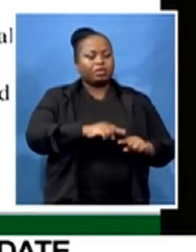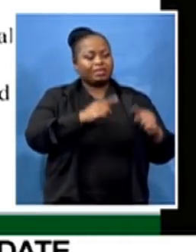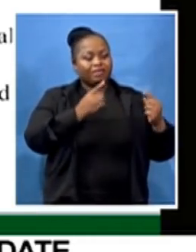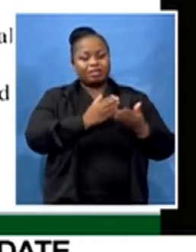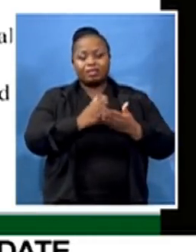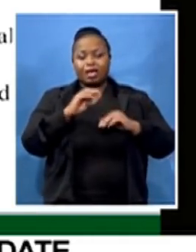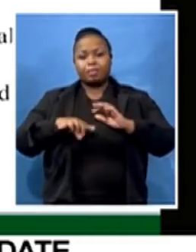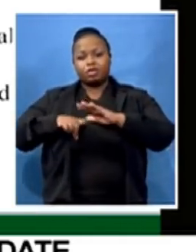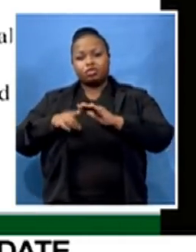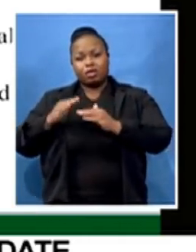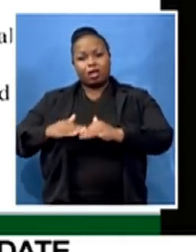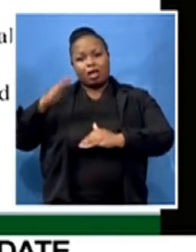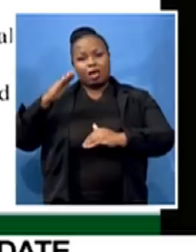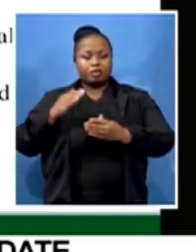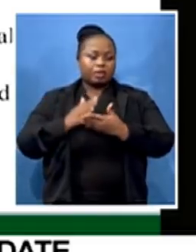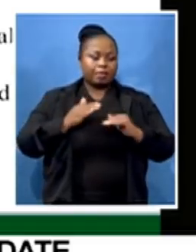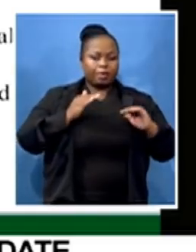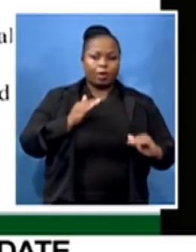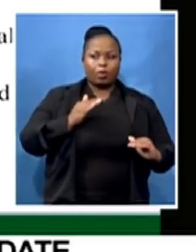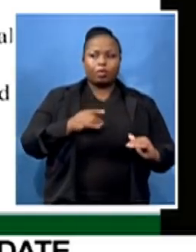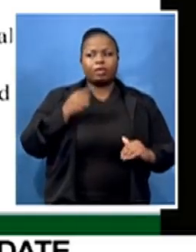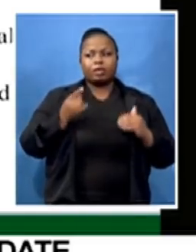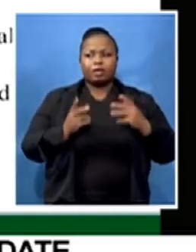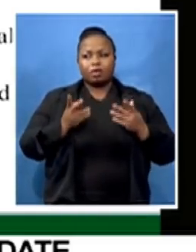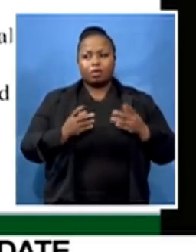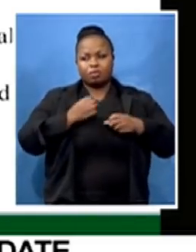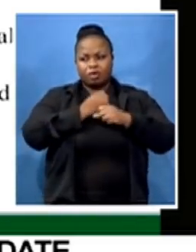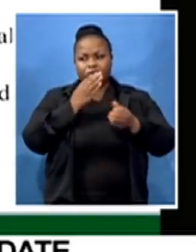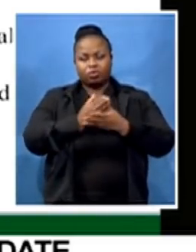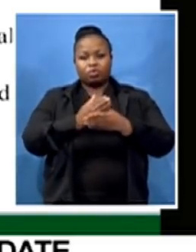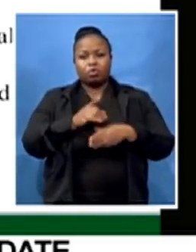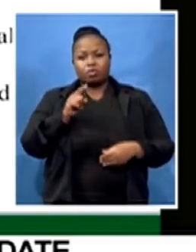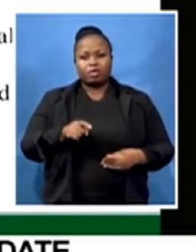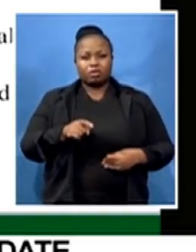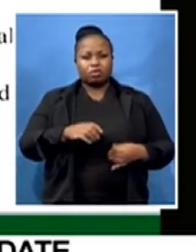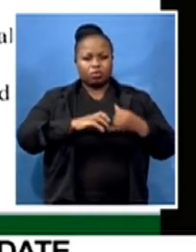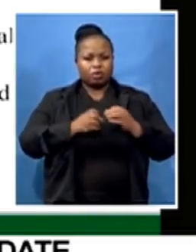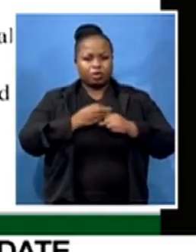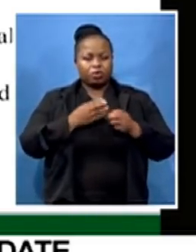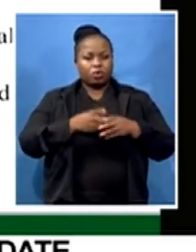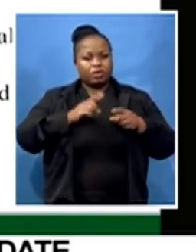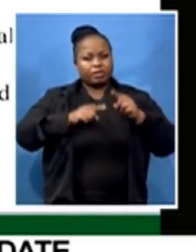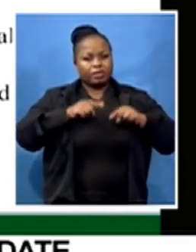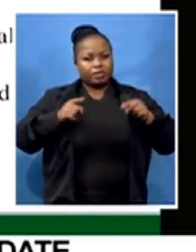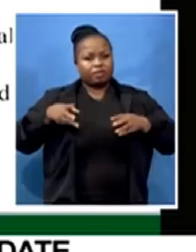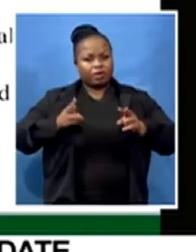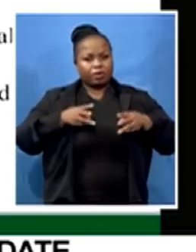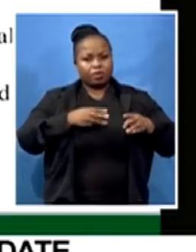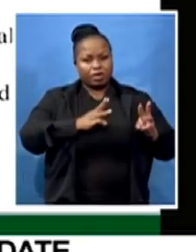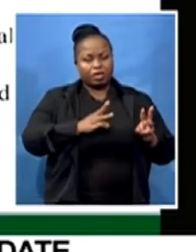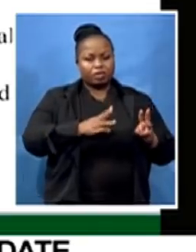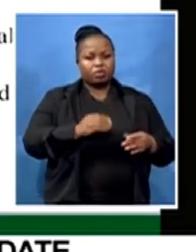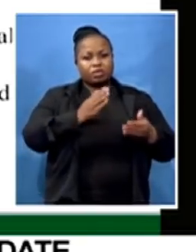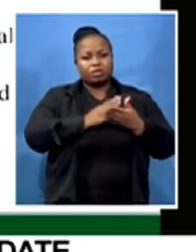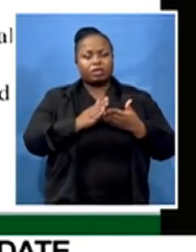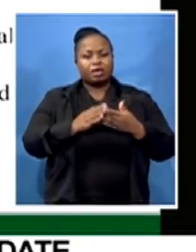we need to then make sure that there are stringent measures in district where there's low or no infection to try and keep the numbers lower. And then